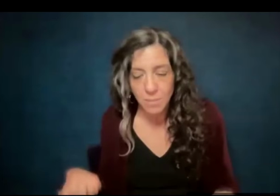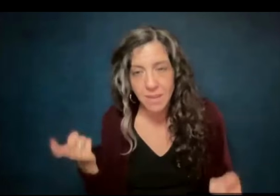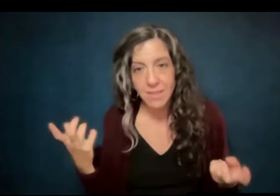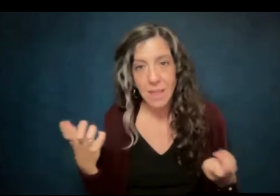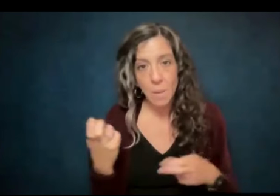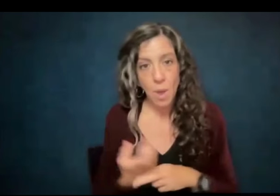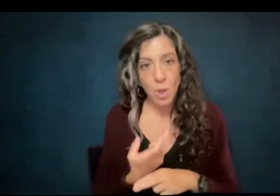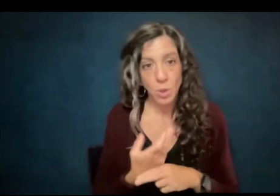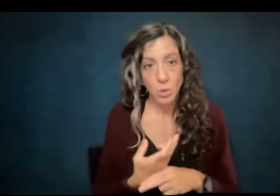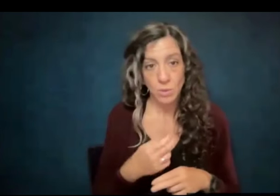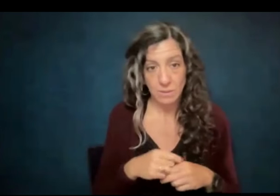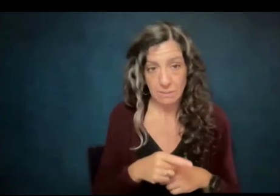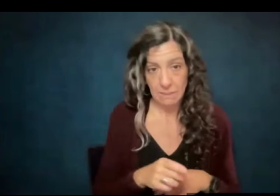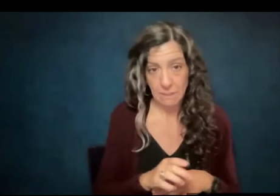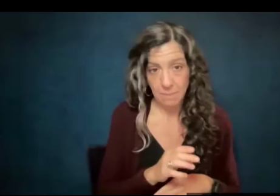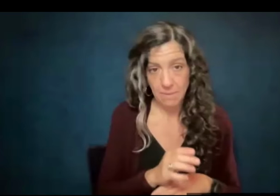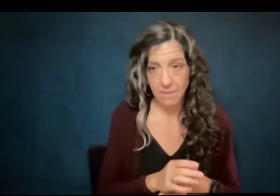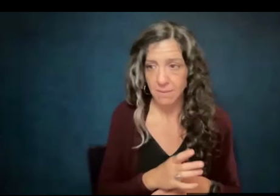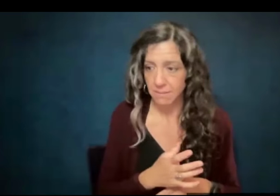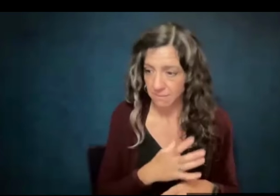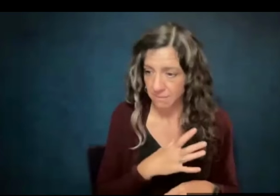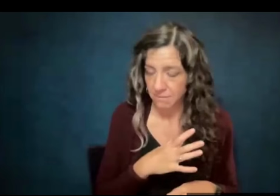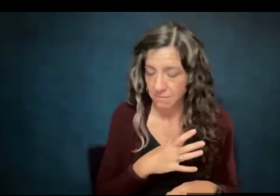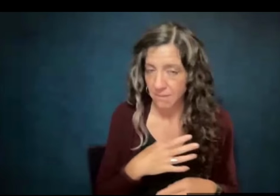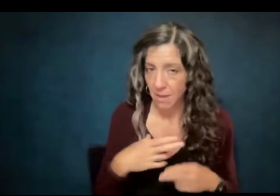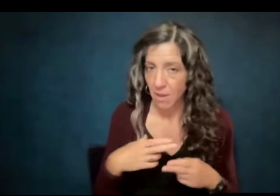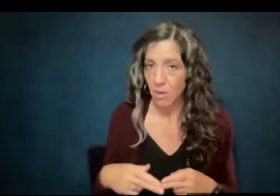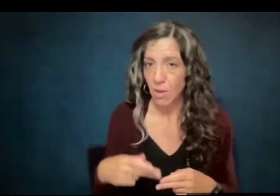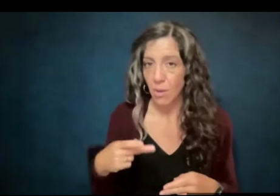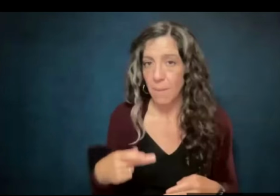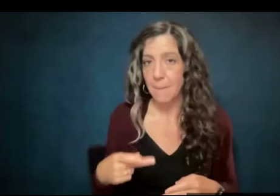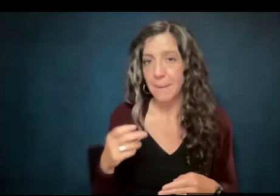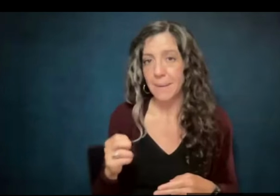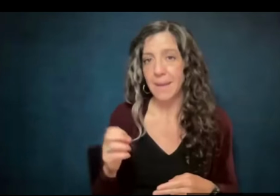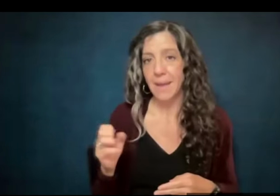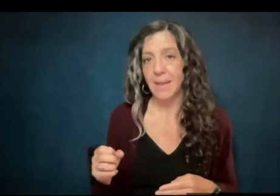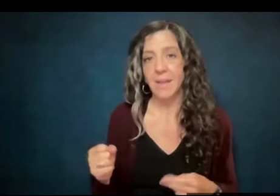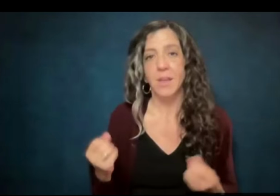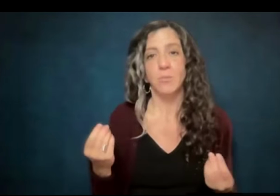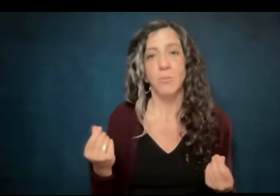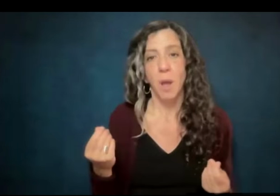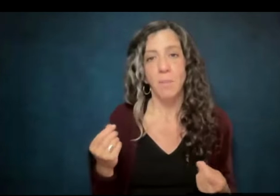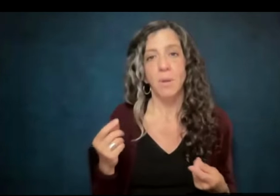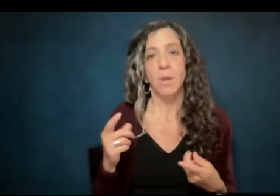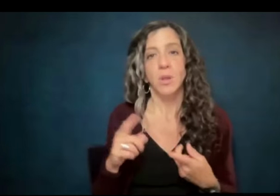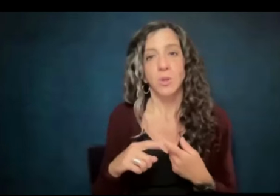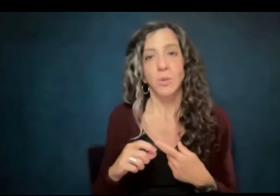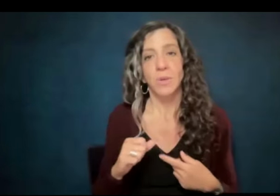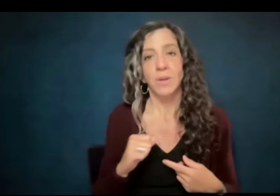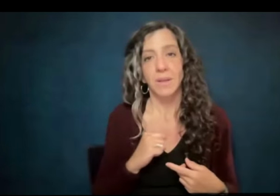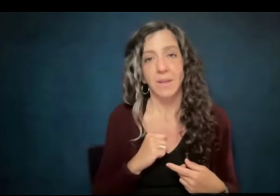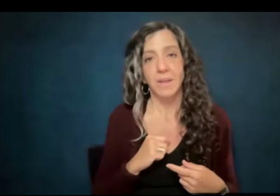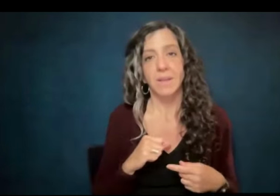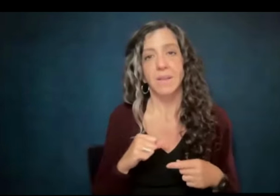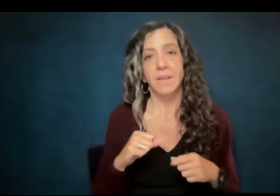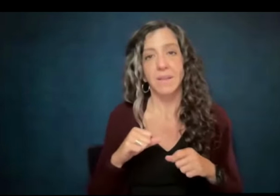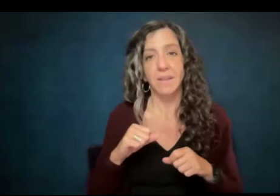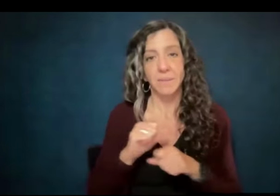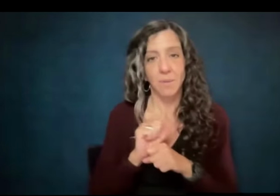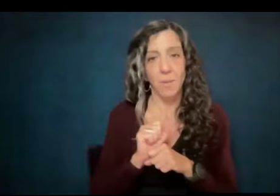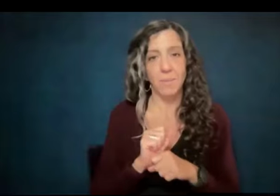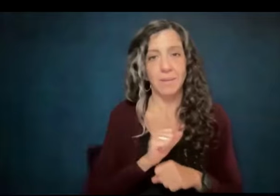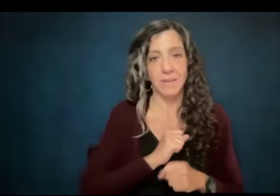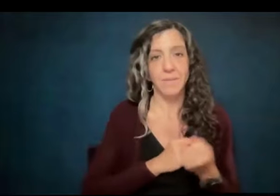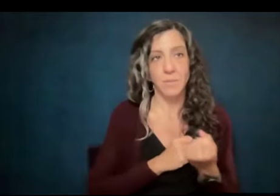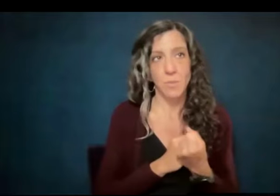this business. That could be property essential to self-support, and it wouldn't count when they're looking at resources for